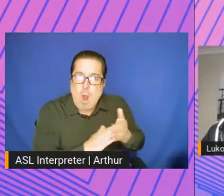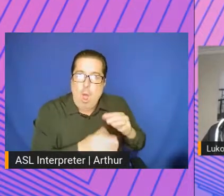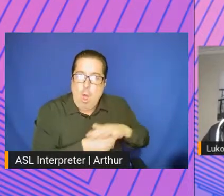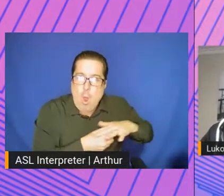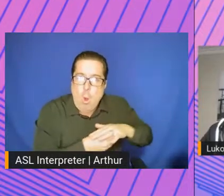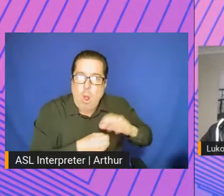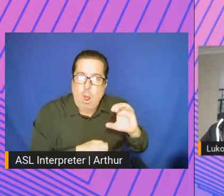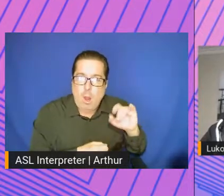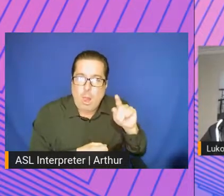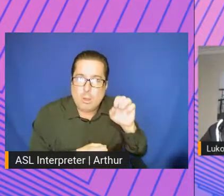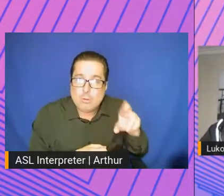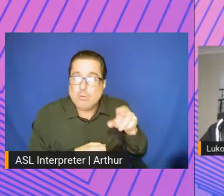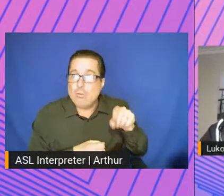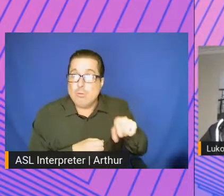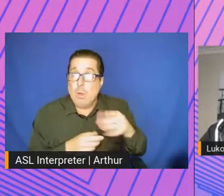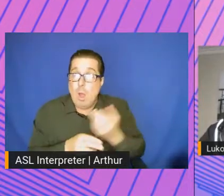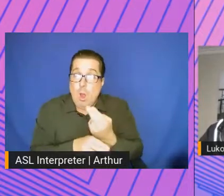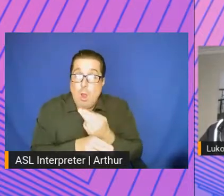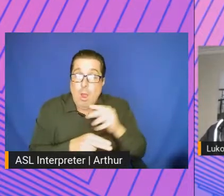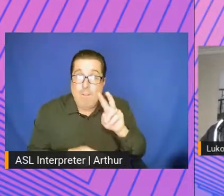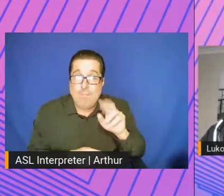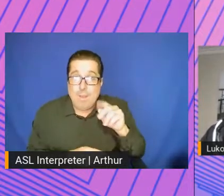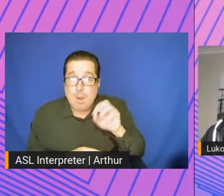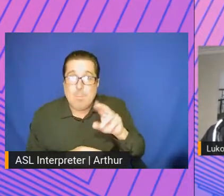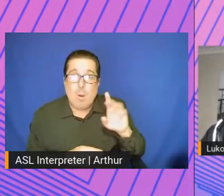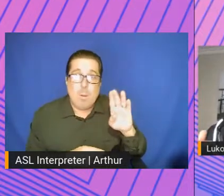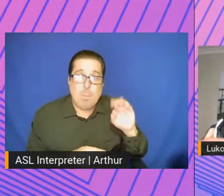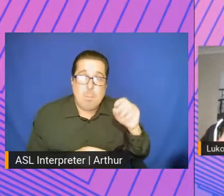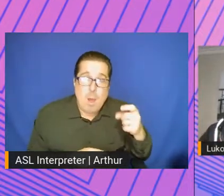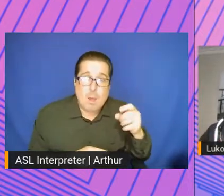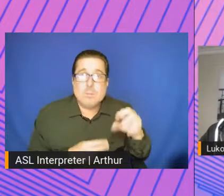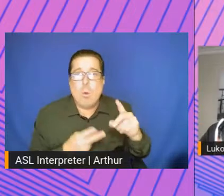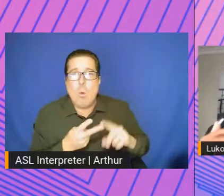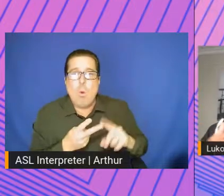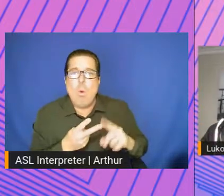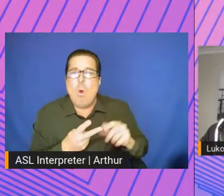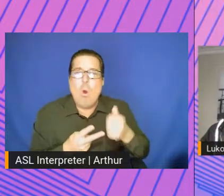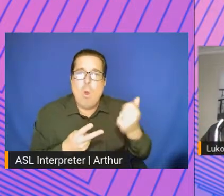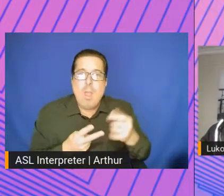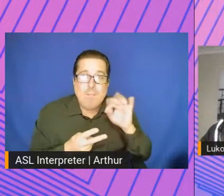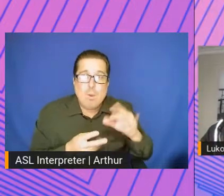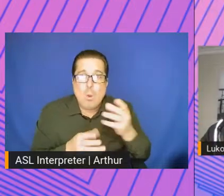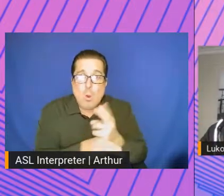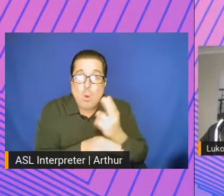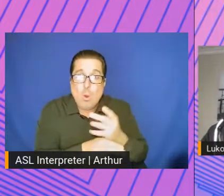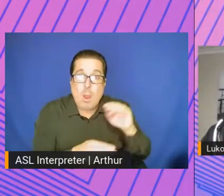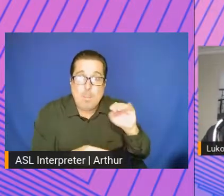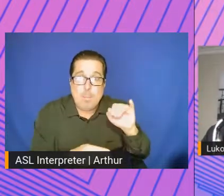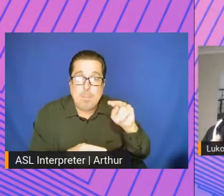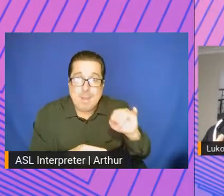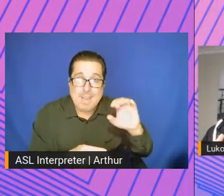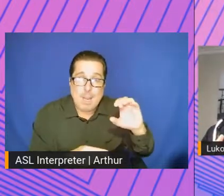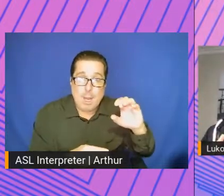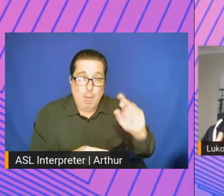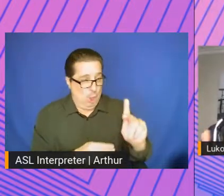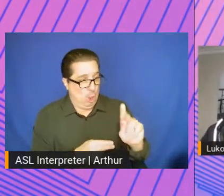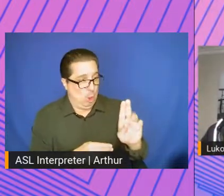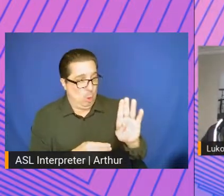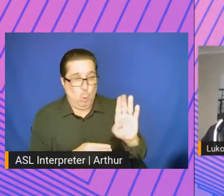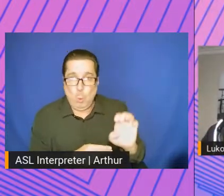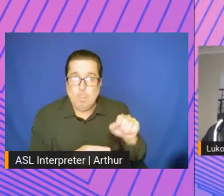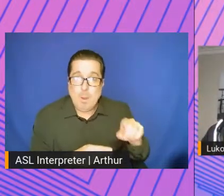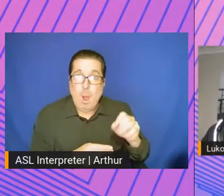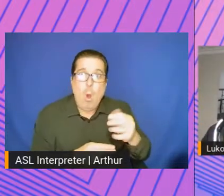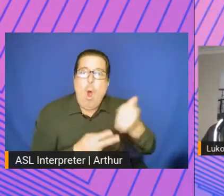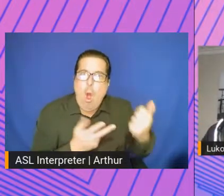were spinning up a Kubernetes cluster using Vagrant boxes, or if you're going to make use of Minikube, etc. But there are some really